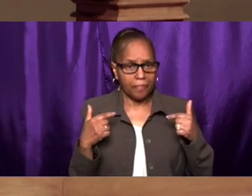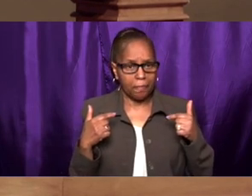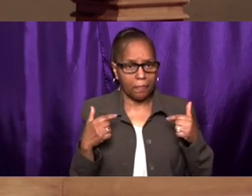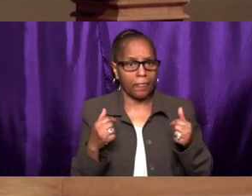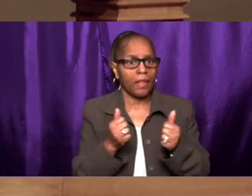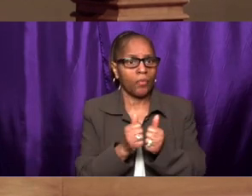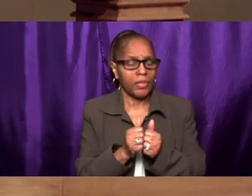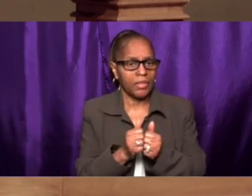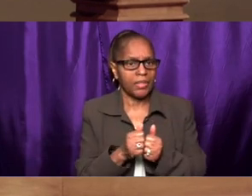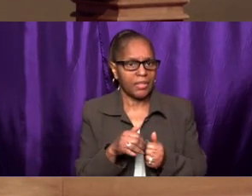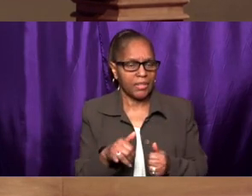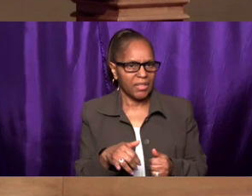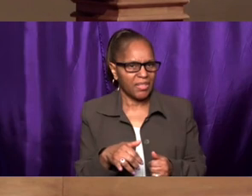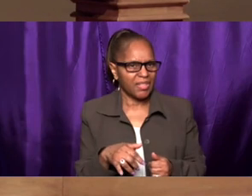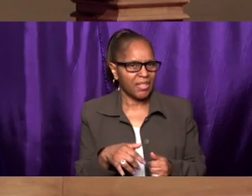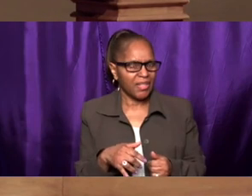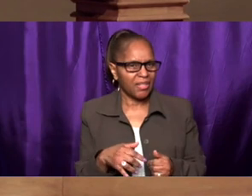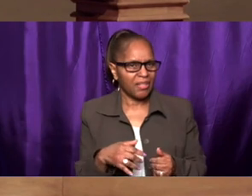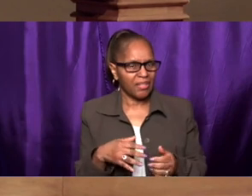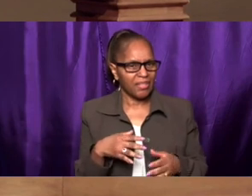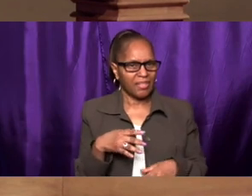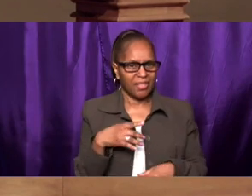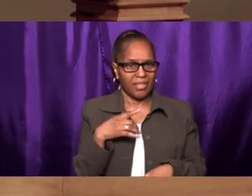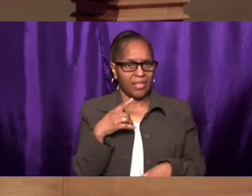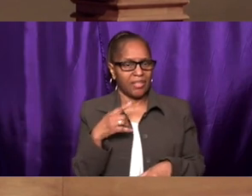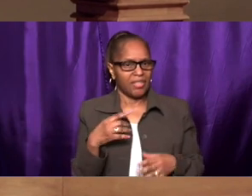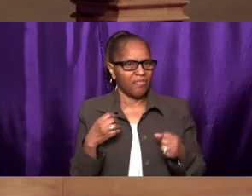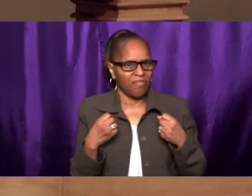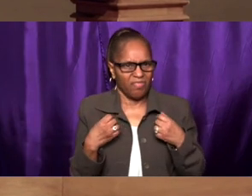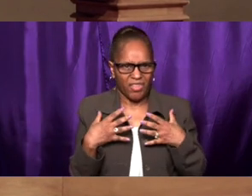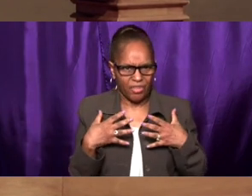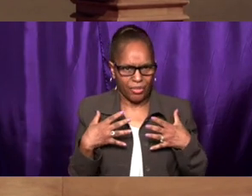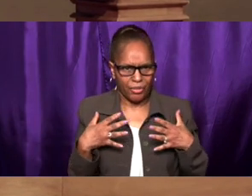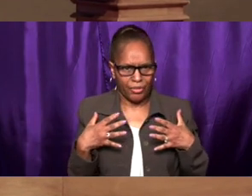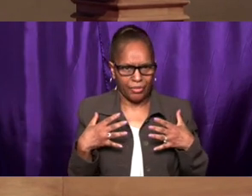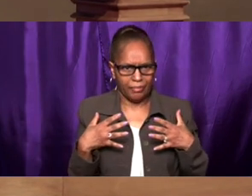with this conservative fear